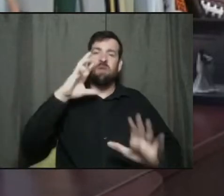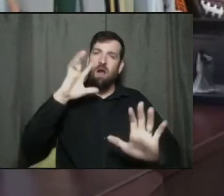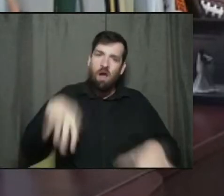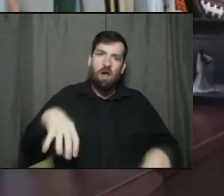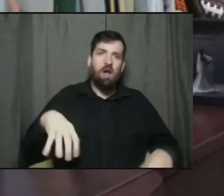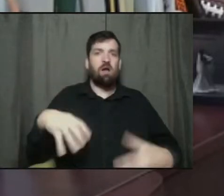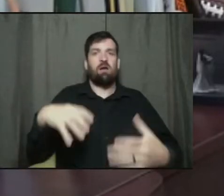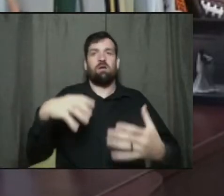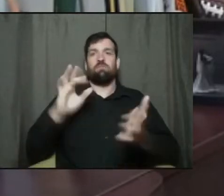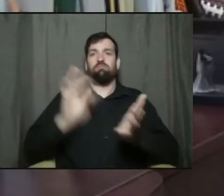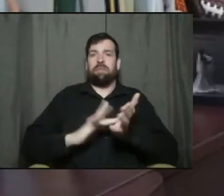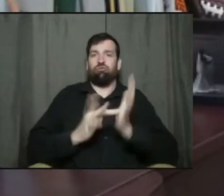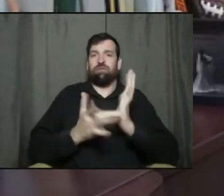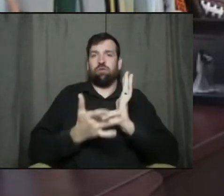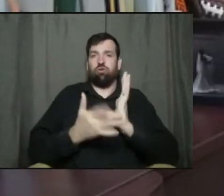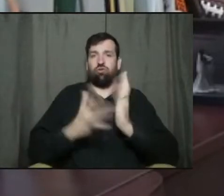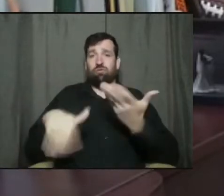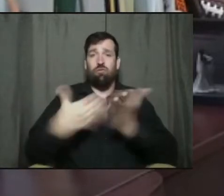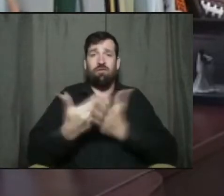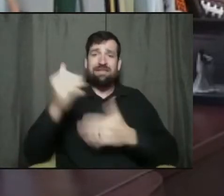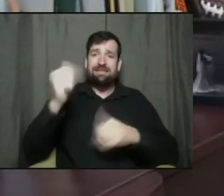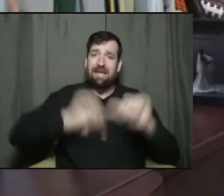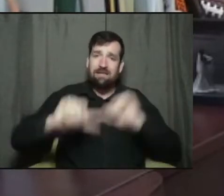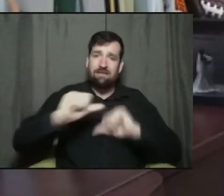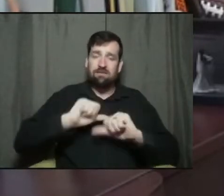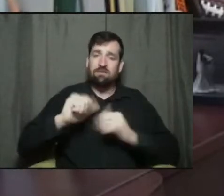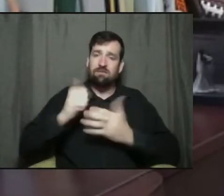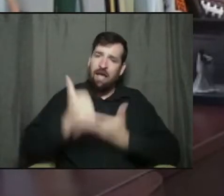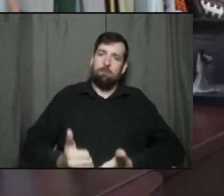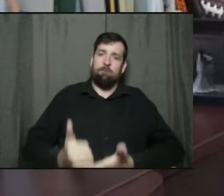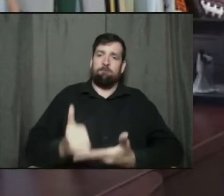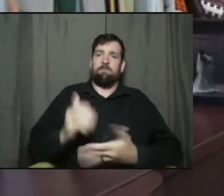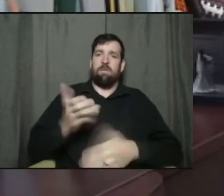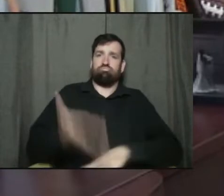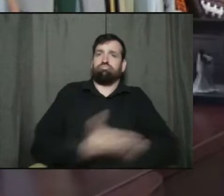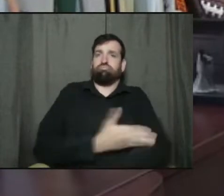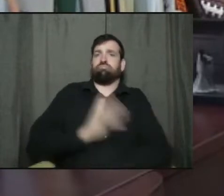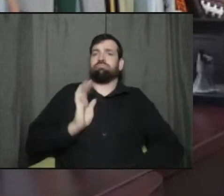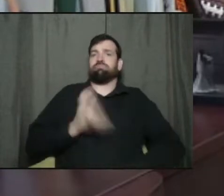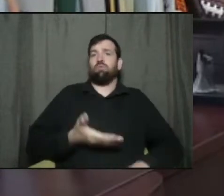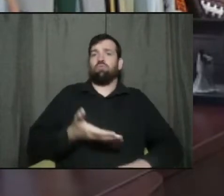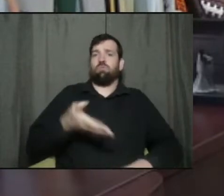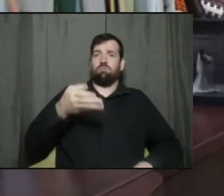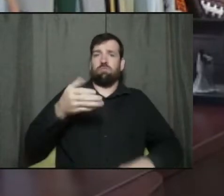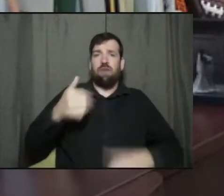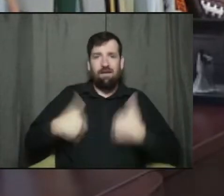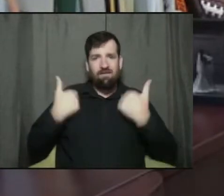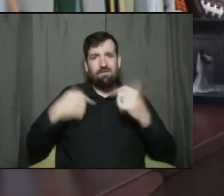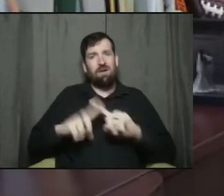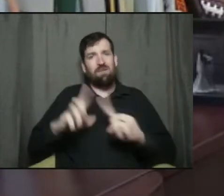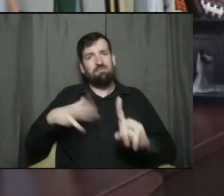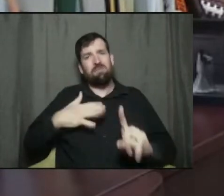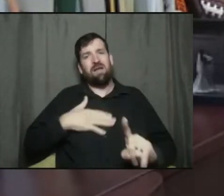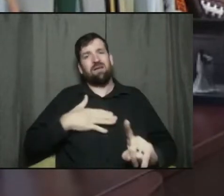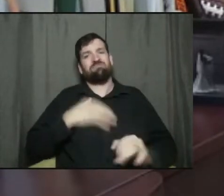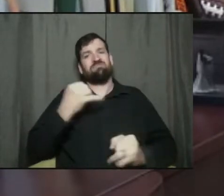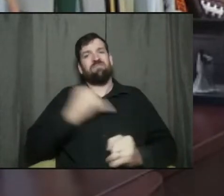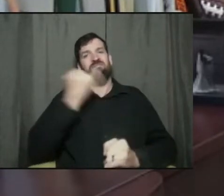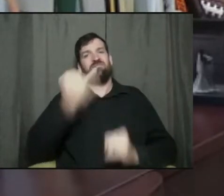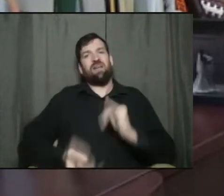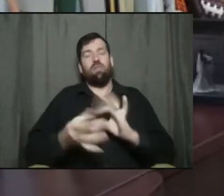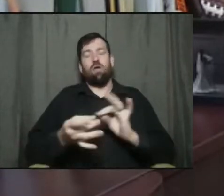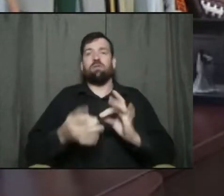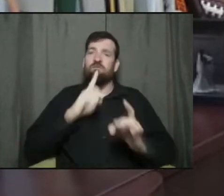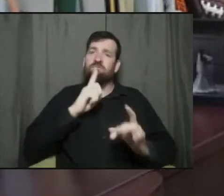along and all the science that has helped and made our lives so much better. But that's that's kind of my final thought on it. I feel truly